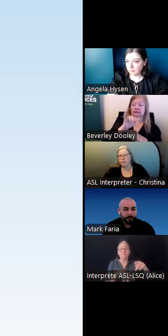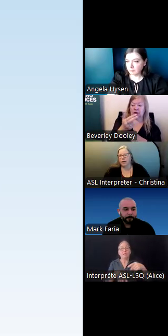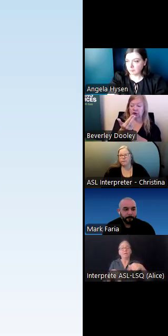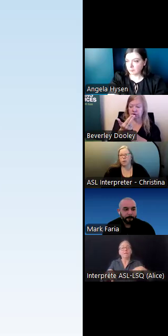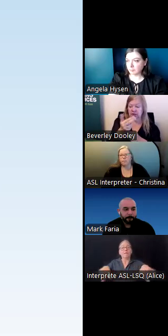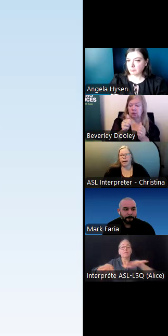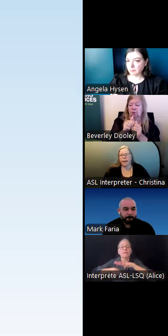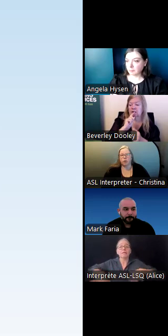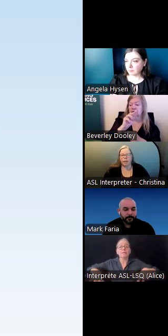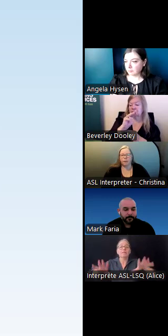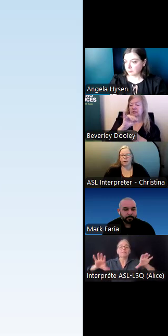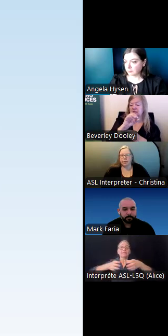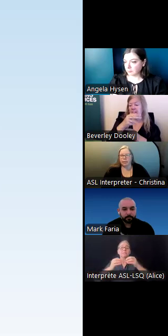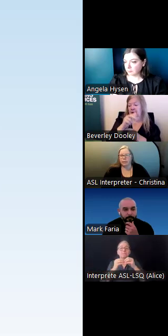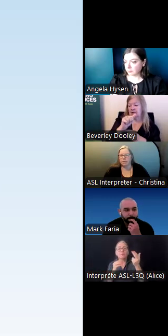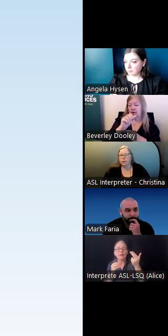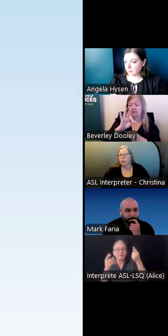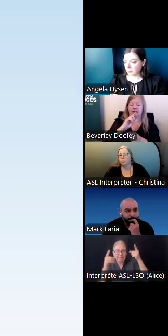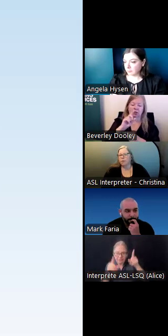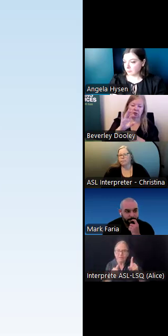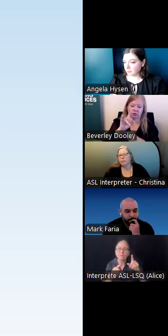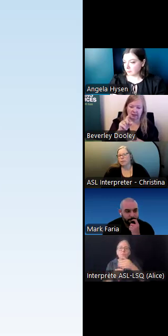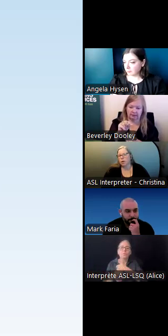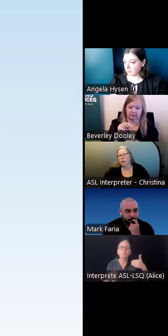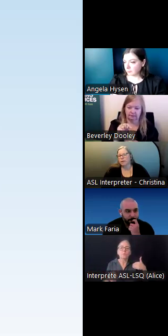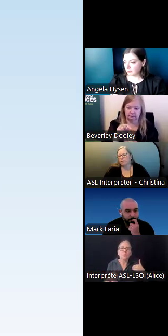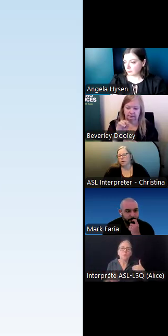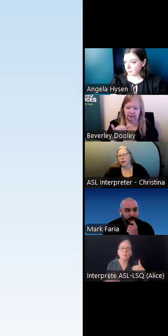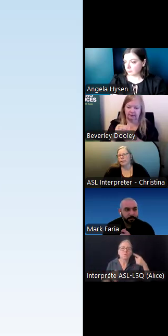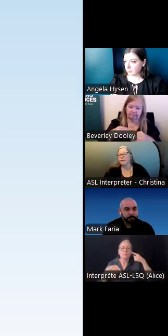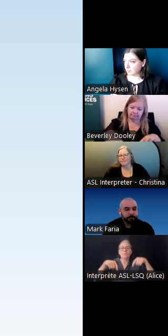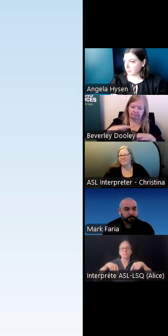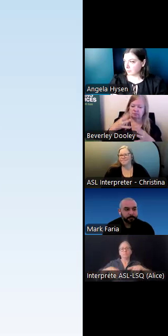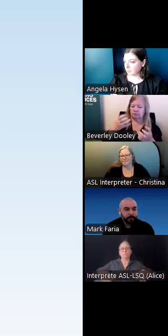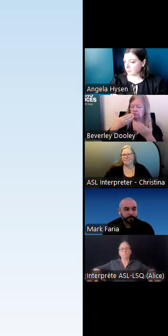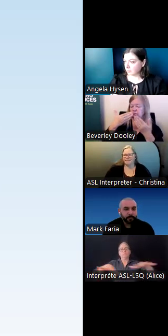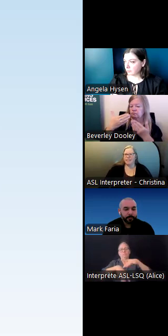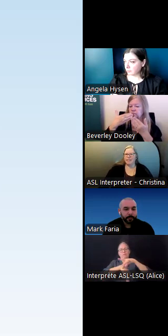Toronto is covered by Treaty 13 with the Mississaugas of the Credit.